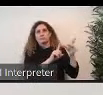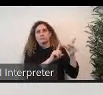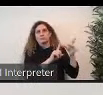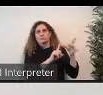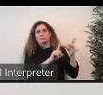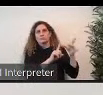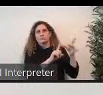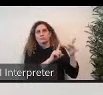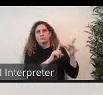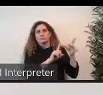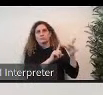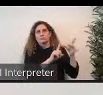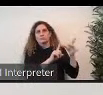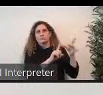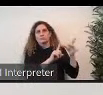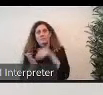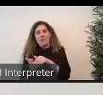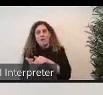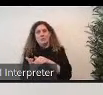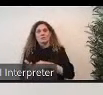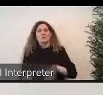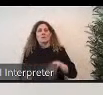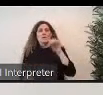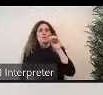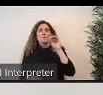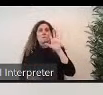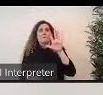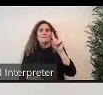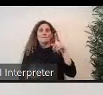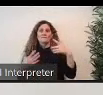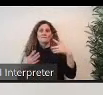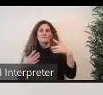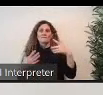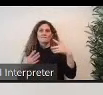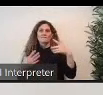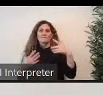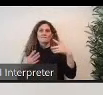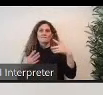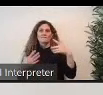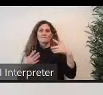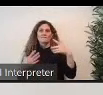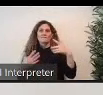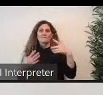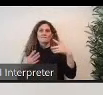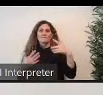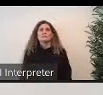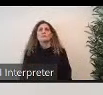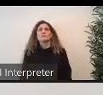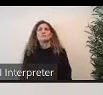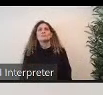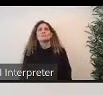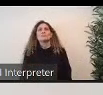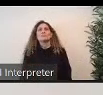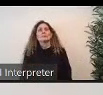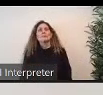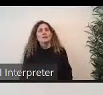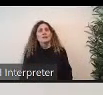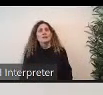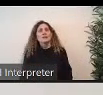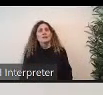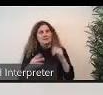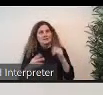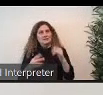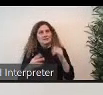County. We continue to see promising downtrends in cases, hospitalizations, and deaths in our community, and our